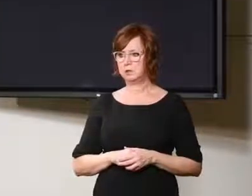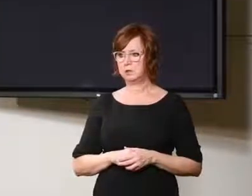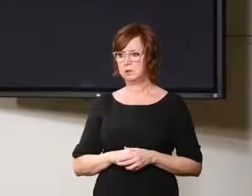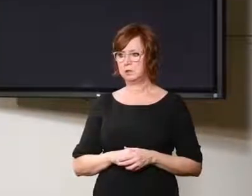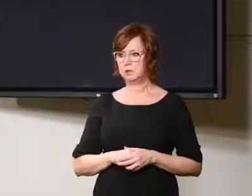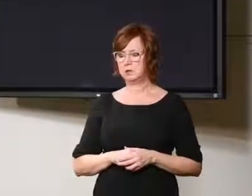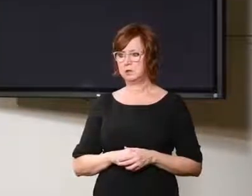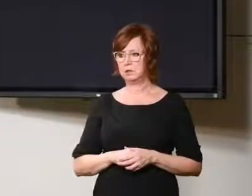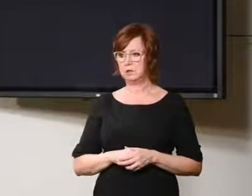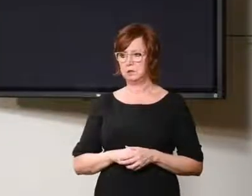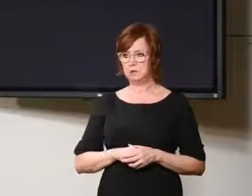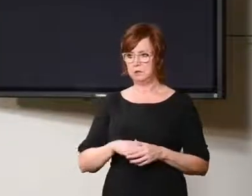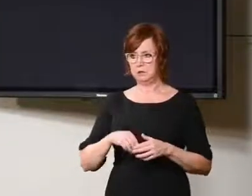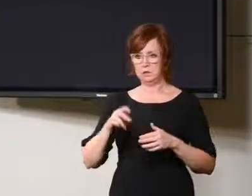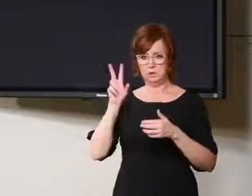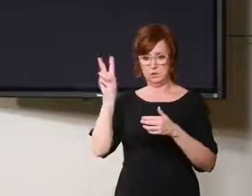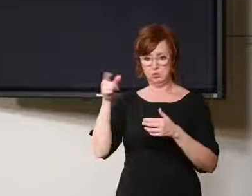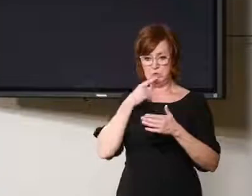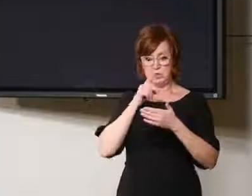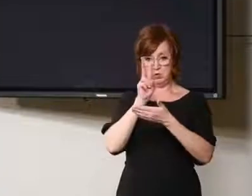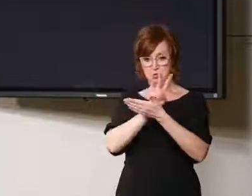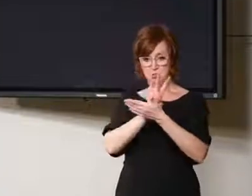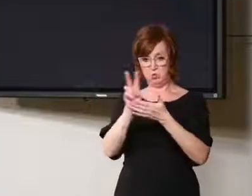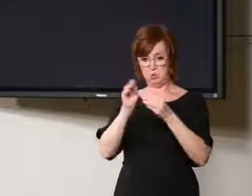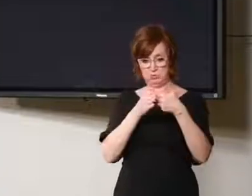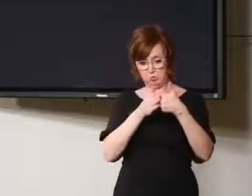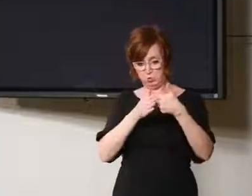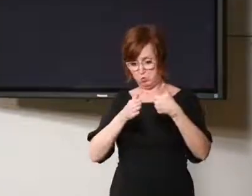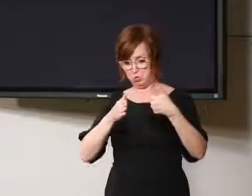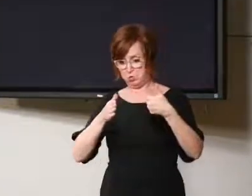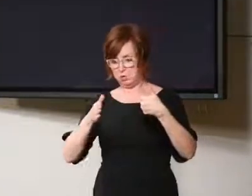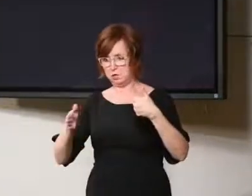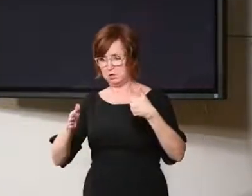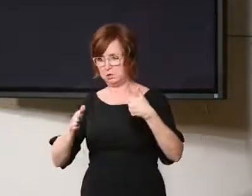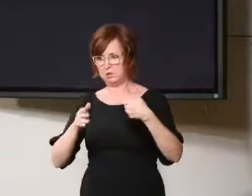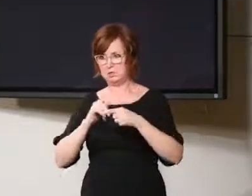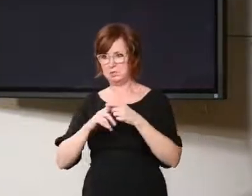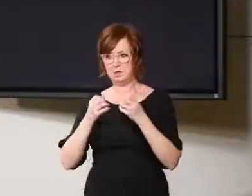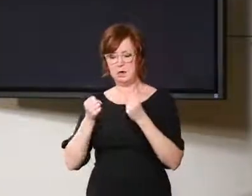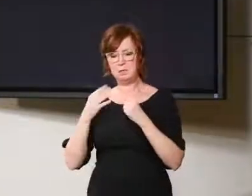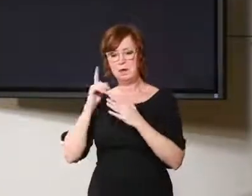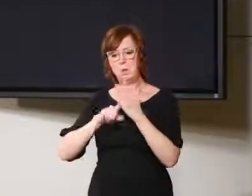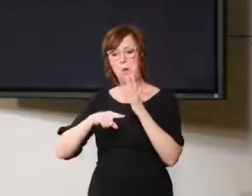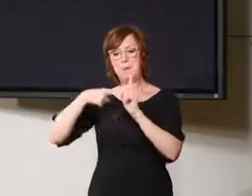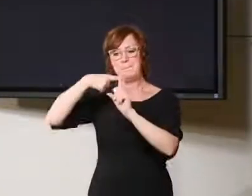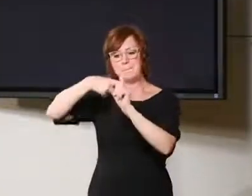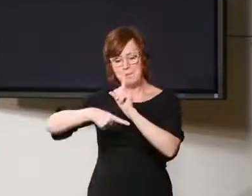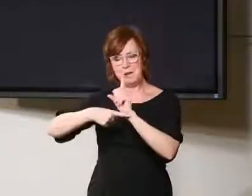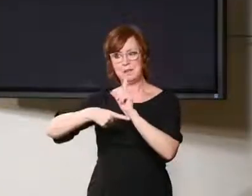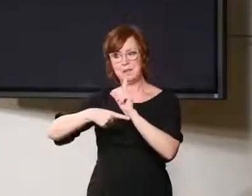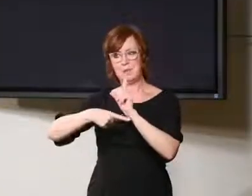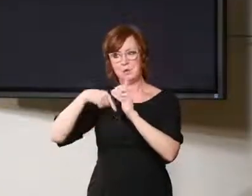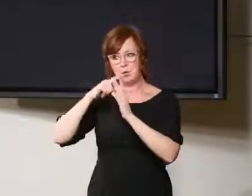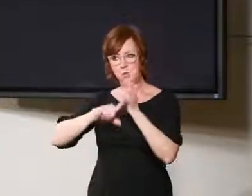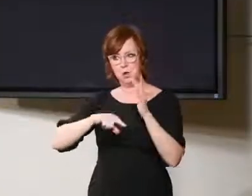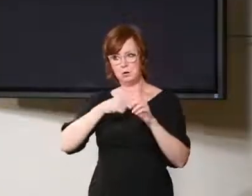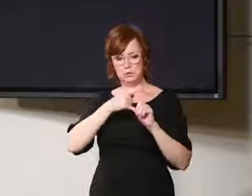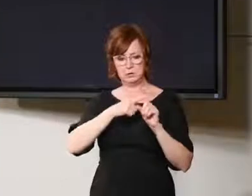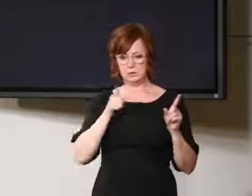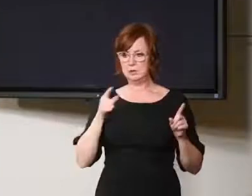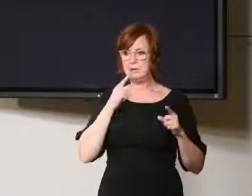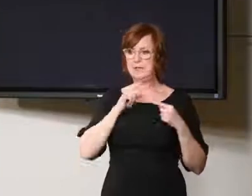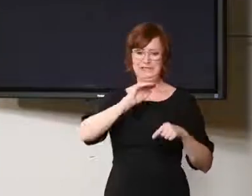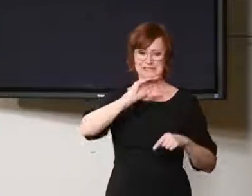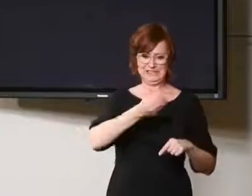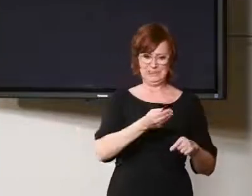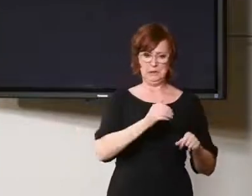these restrictions to remain in place? Obviously, weeks is quite vague. We're hearing that all these restrictions in place seem to be working. So what